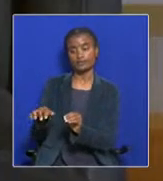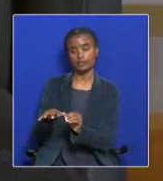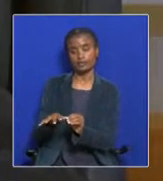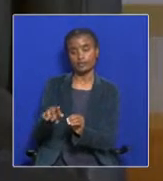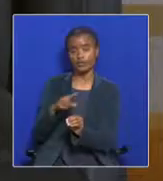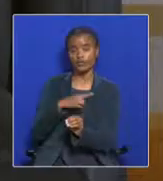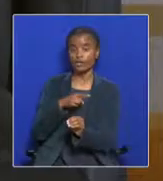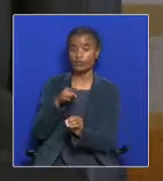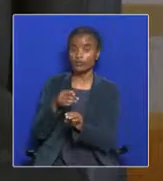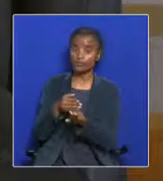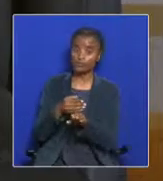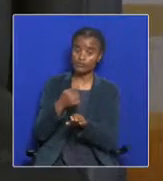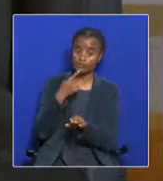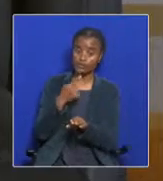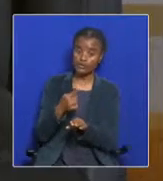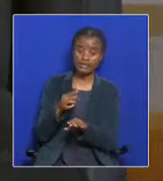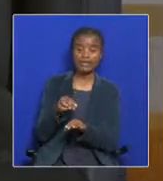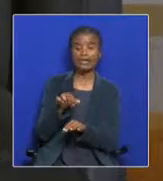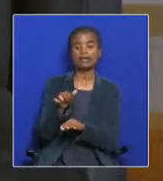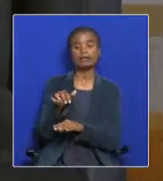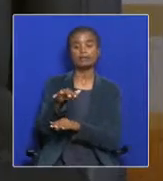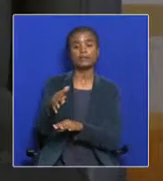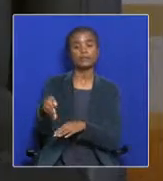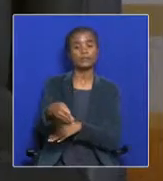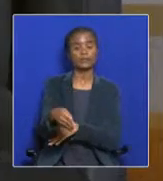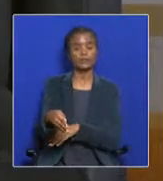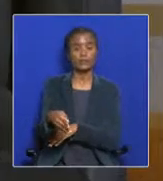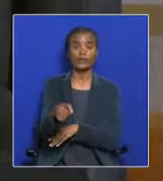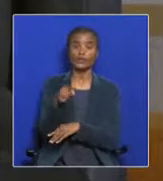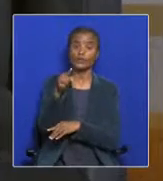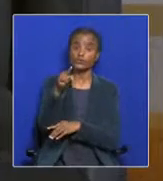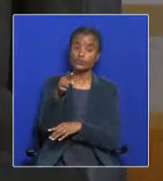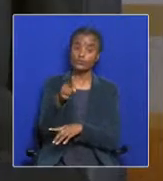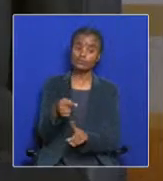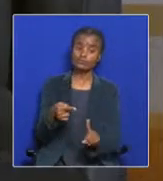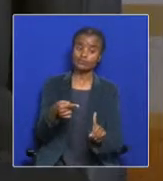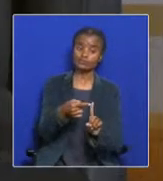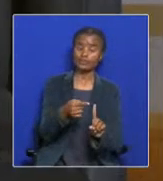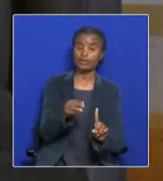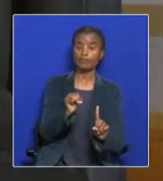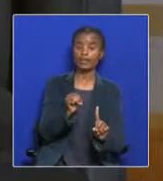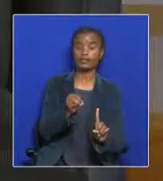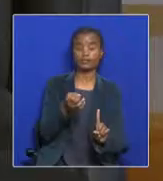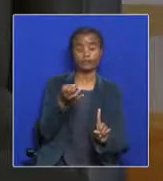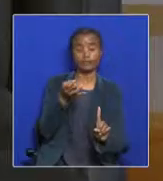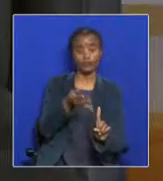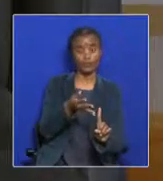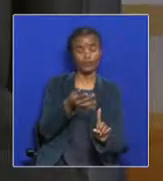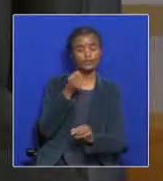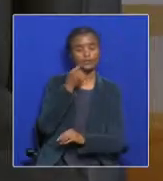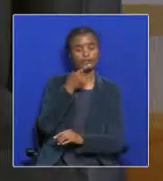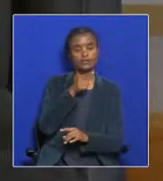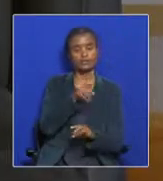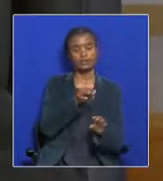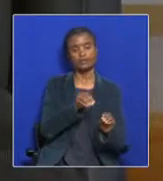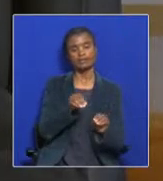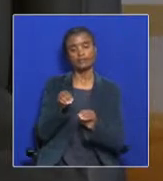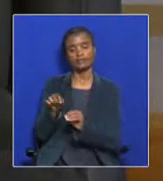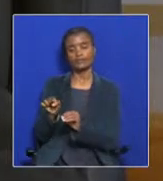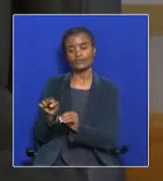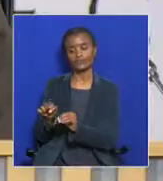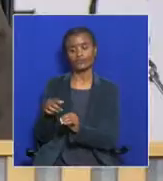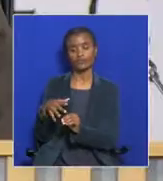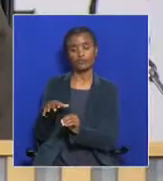You then said to Warrant Officer Mpangase, these will go to Port Shepstone. All I'm putting to